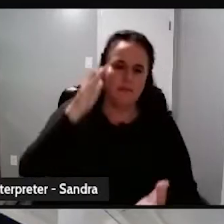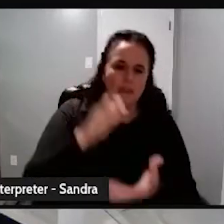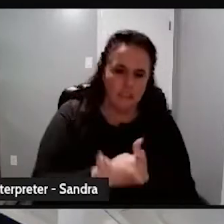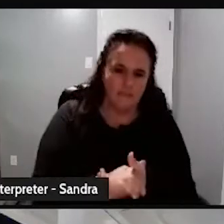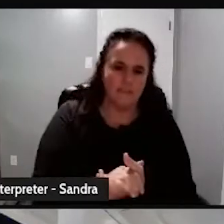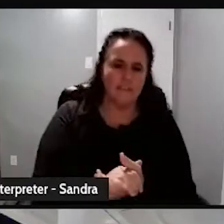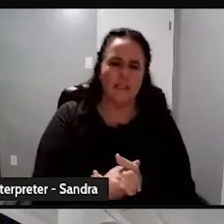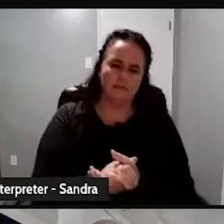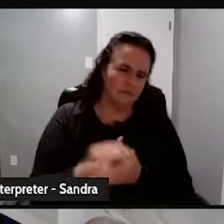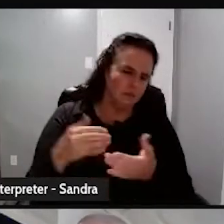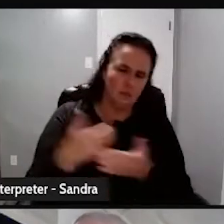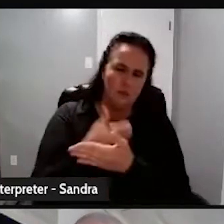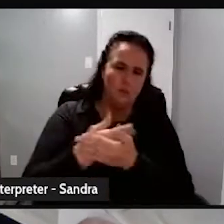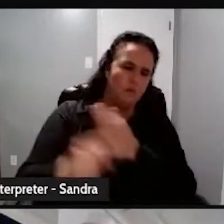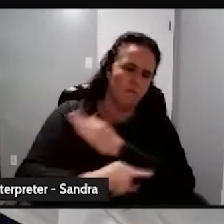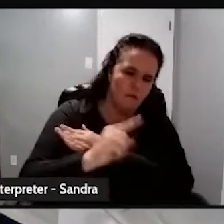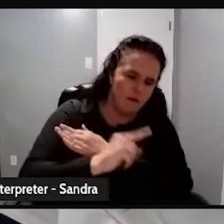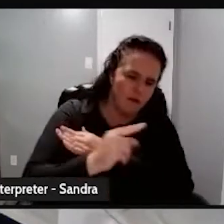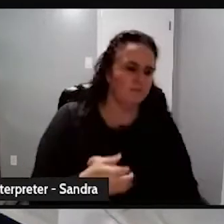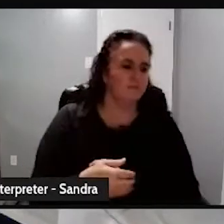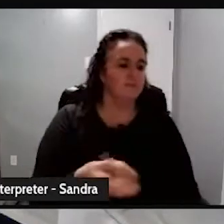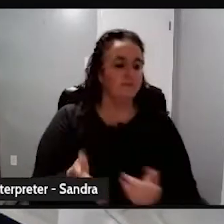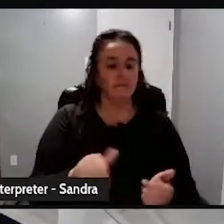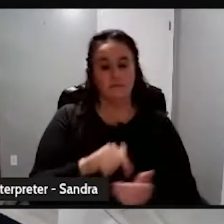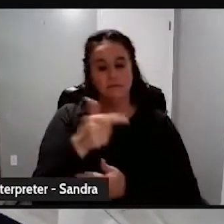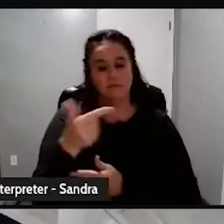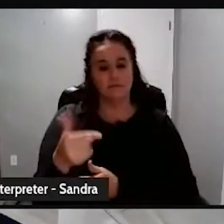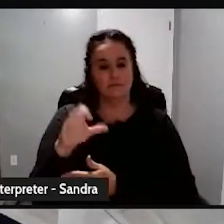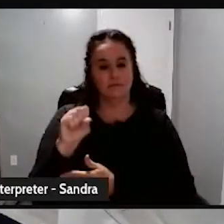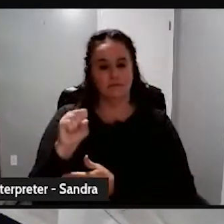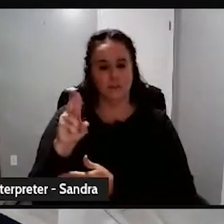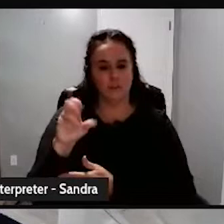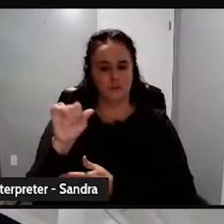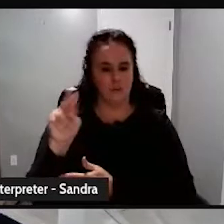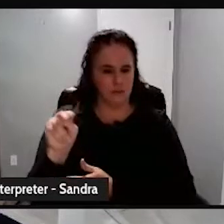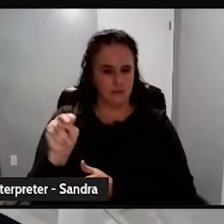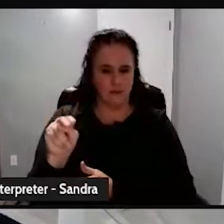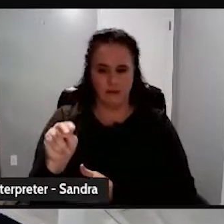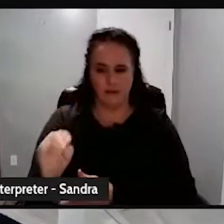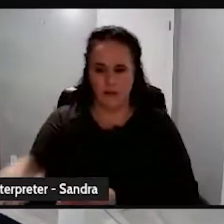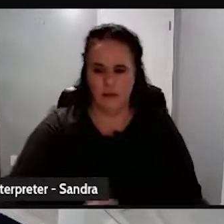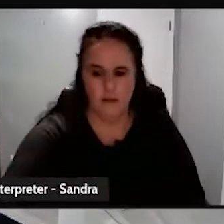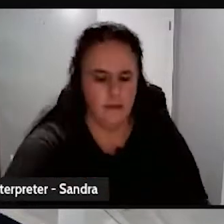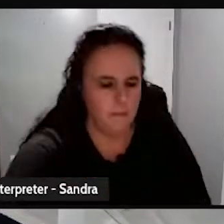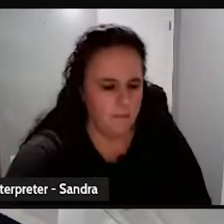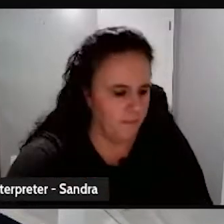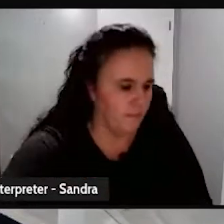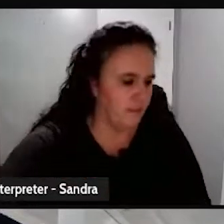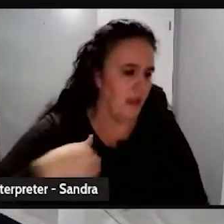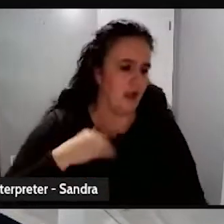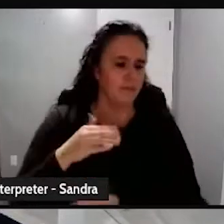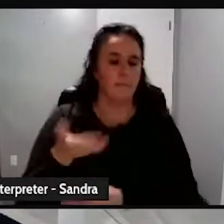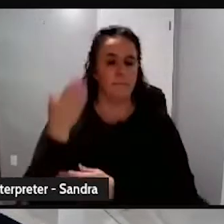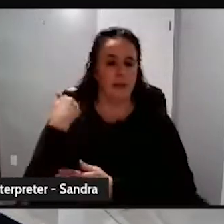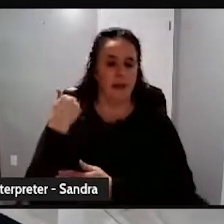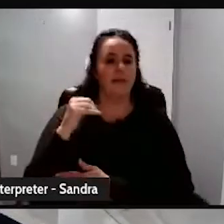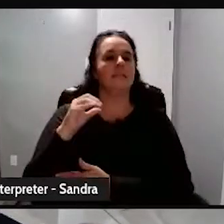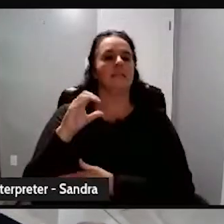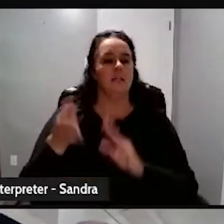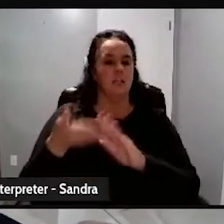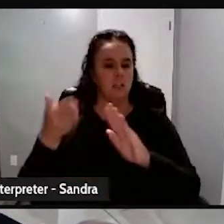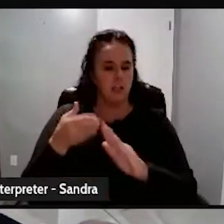Susan. Thank you. I am the past chairperson of